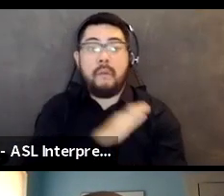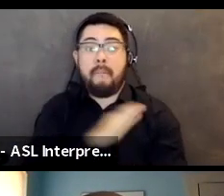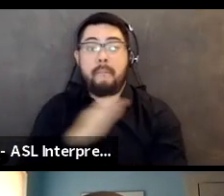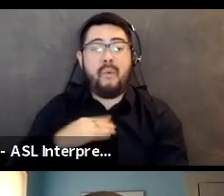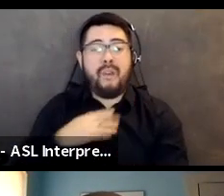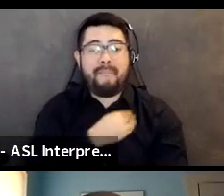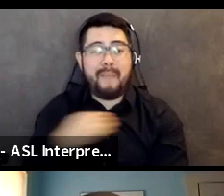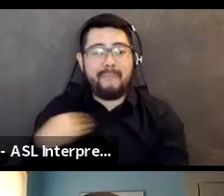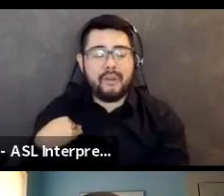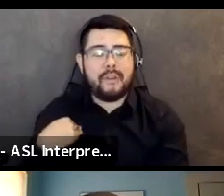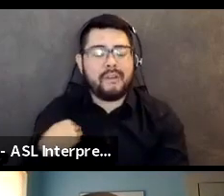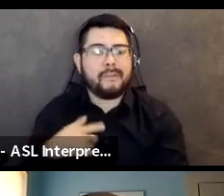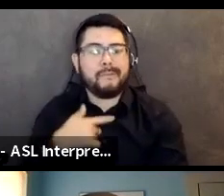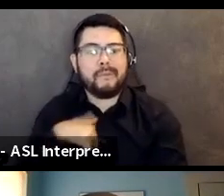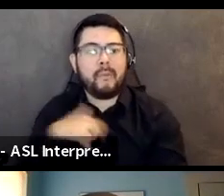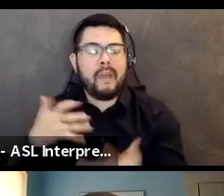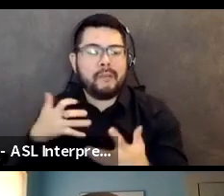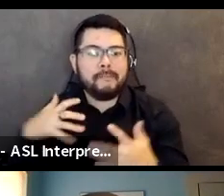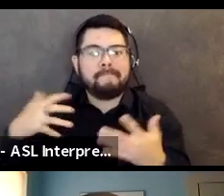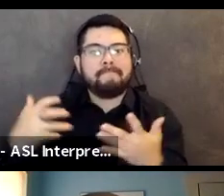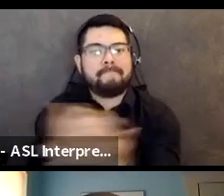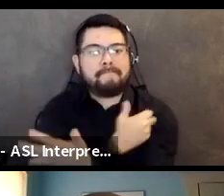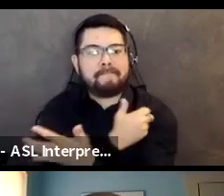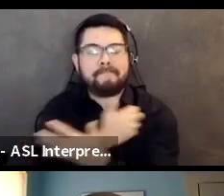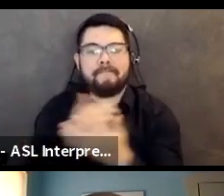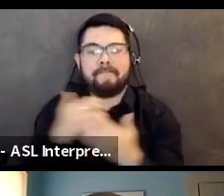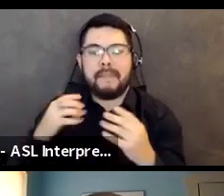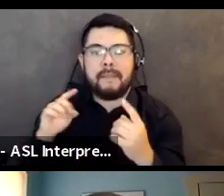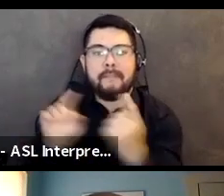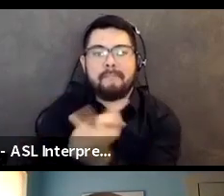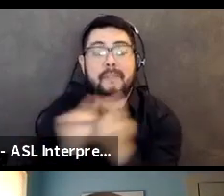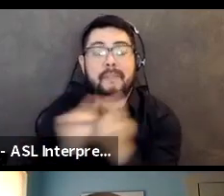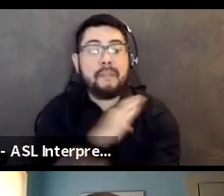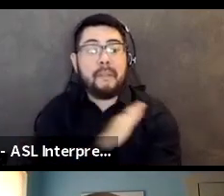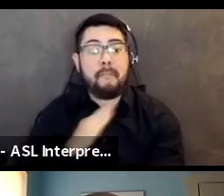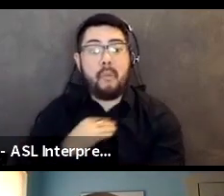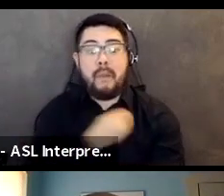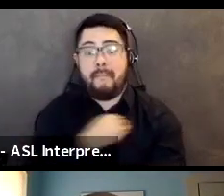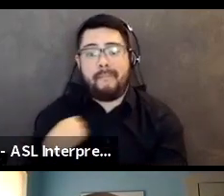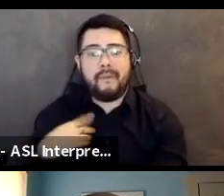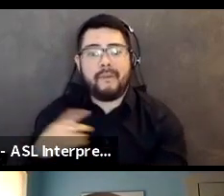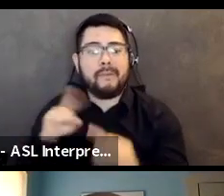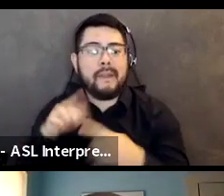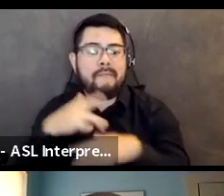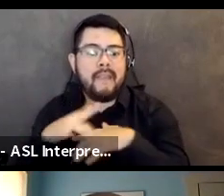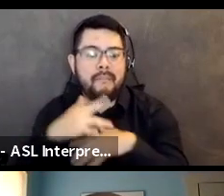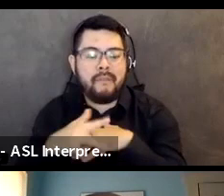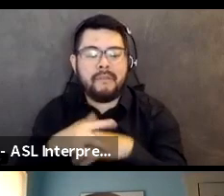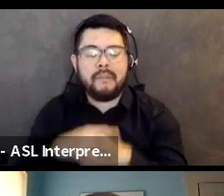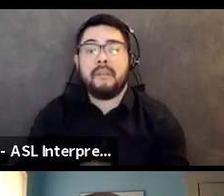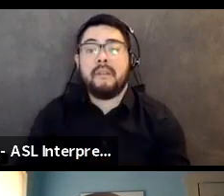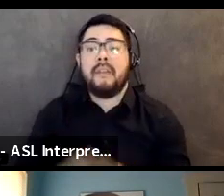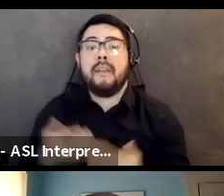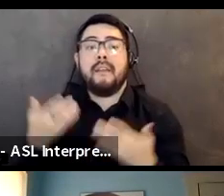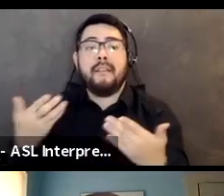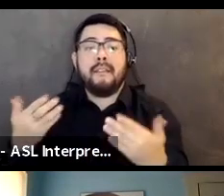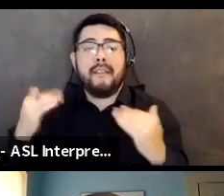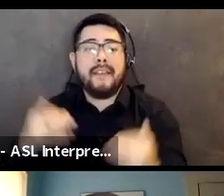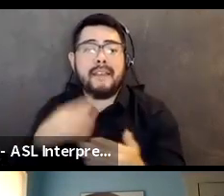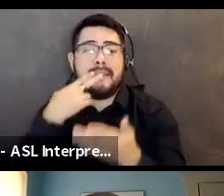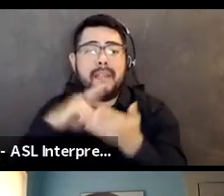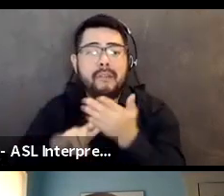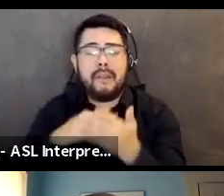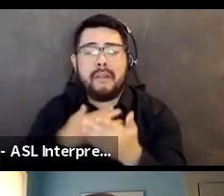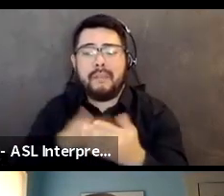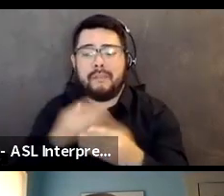take advantage of the opportunity to meet with board members outside of the board meeting madam secretary please share the details of the next